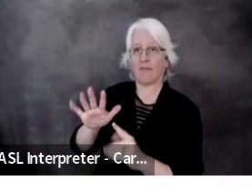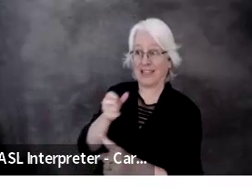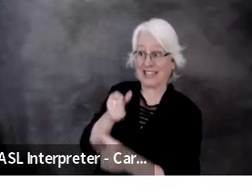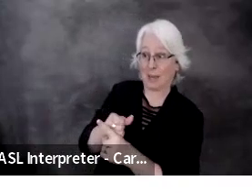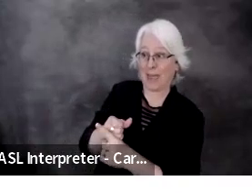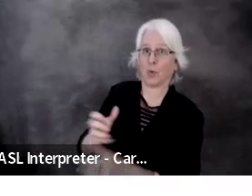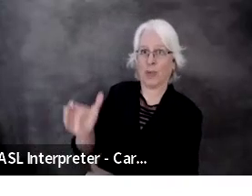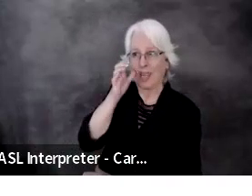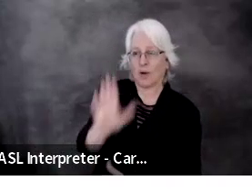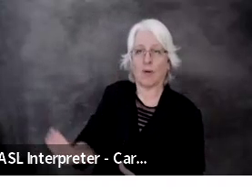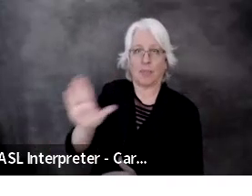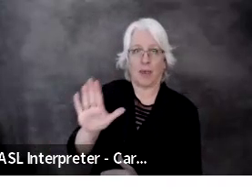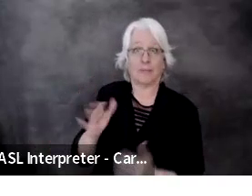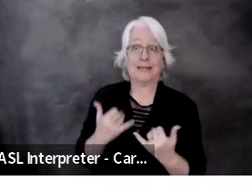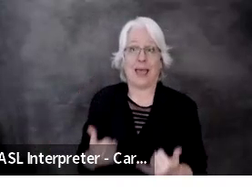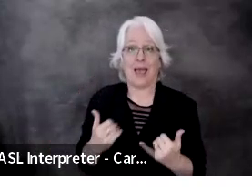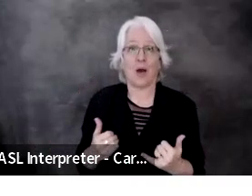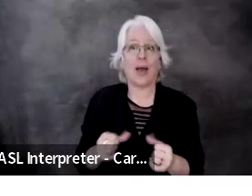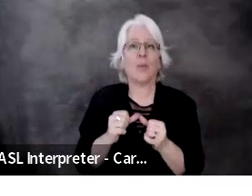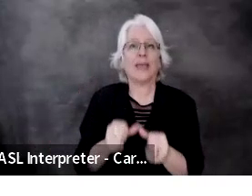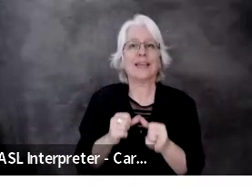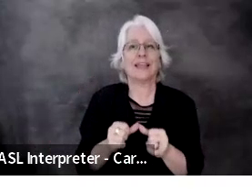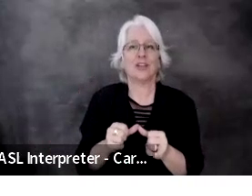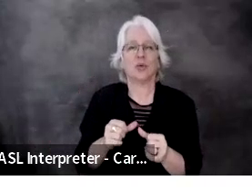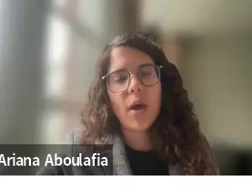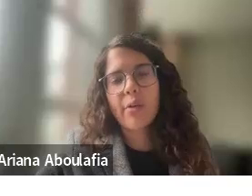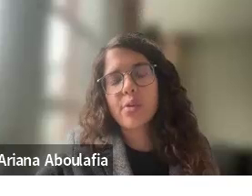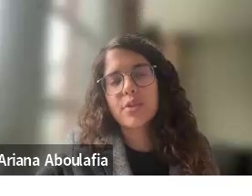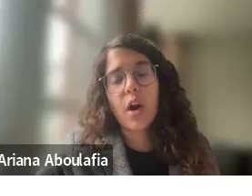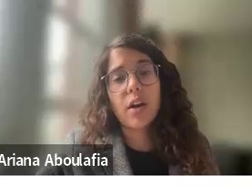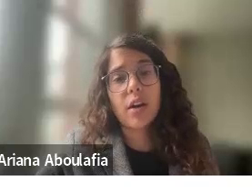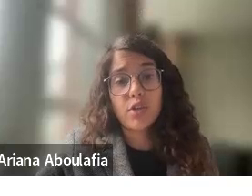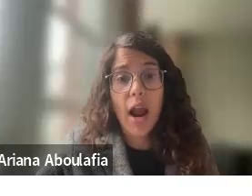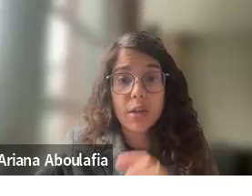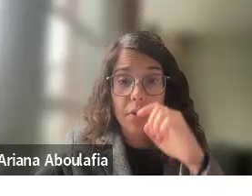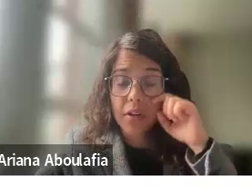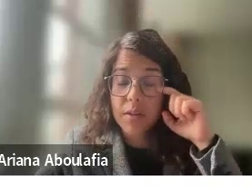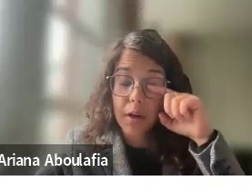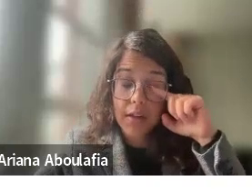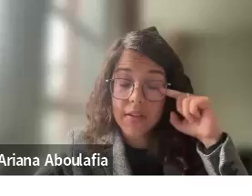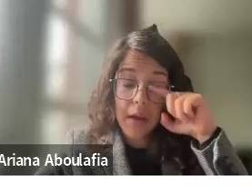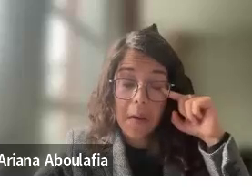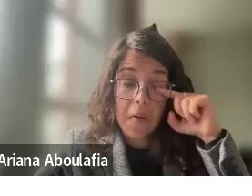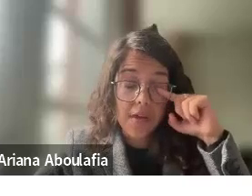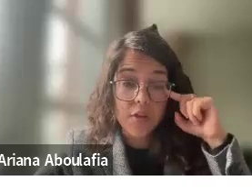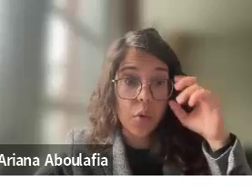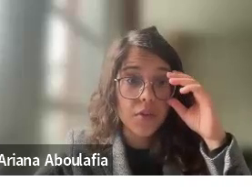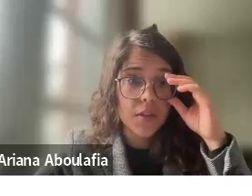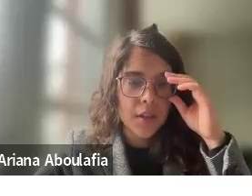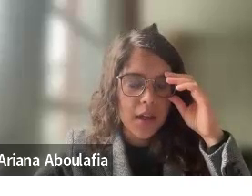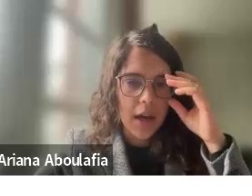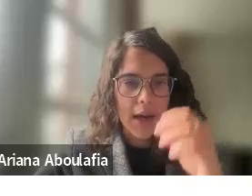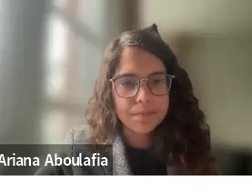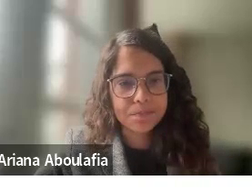we start to hear from the community, that we continue to hear from the community as to how folks are interacting with and experiencing these